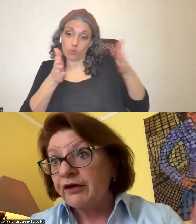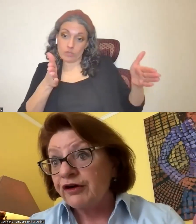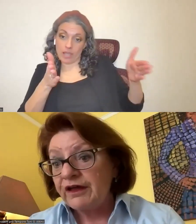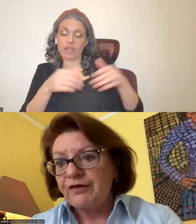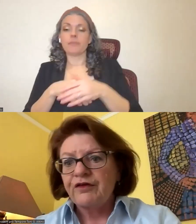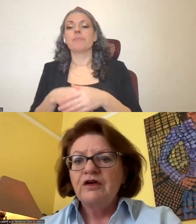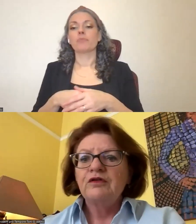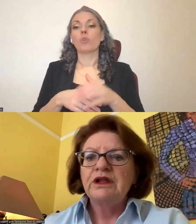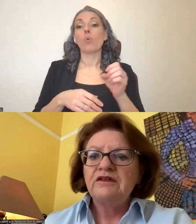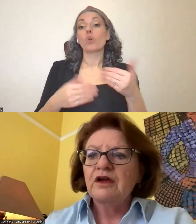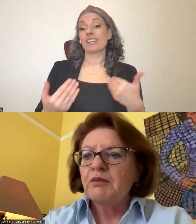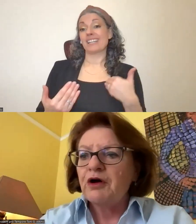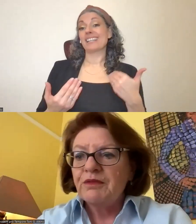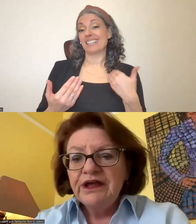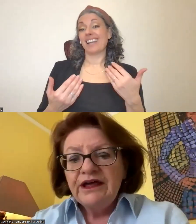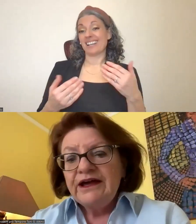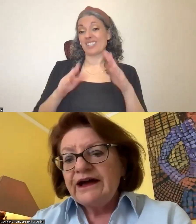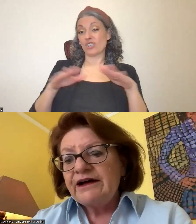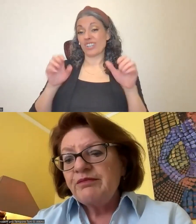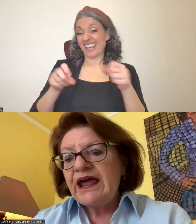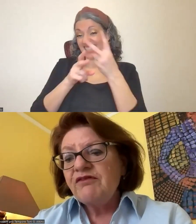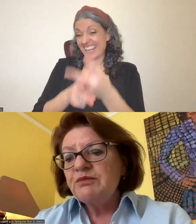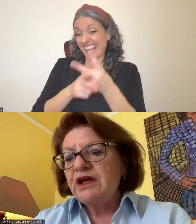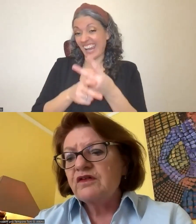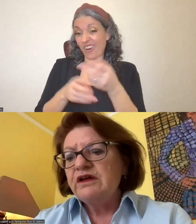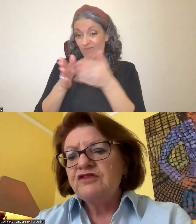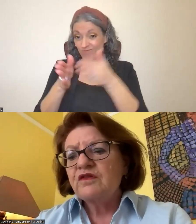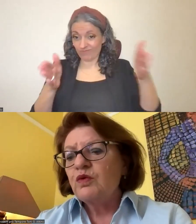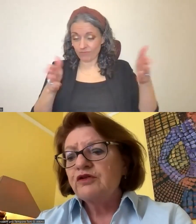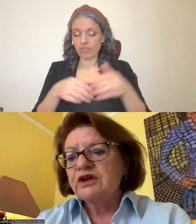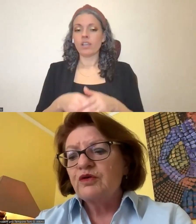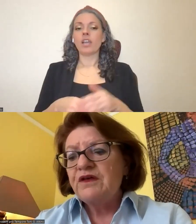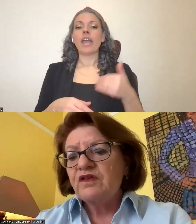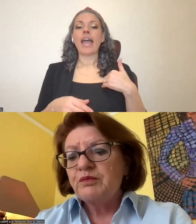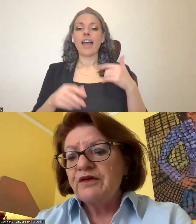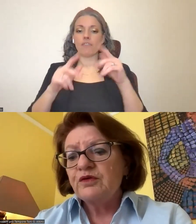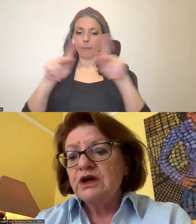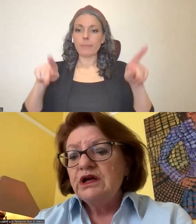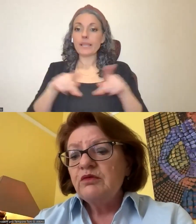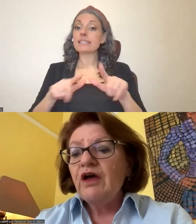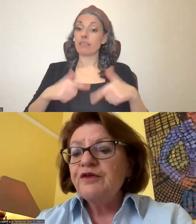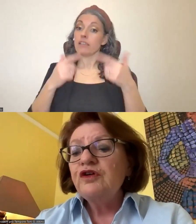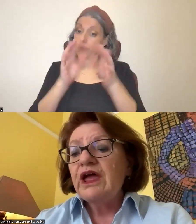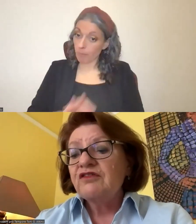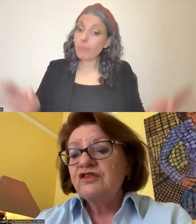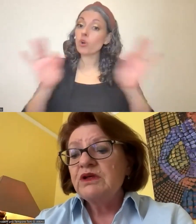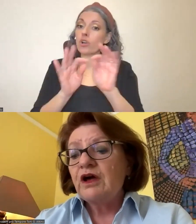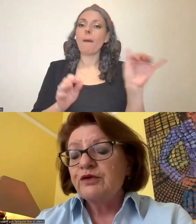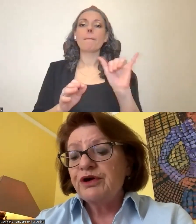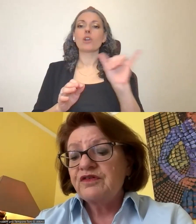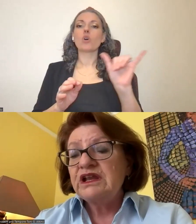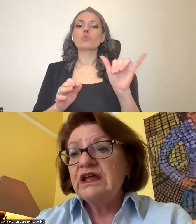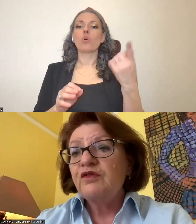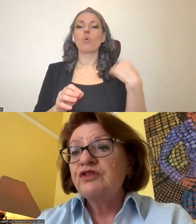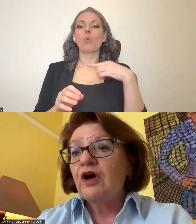our younger kids who need to come home. But having a place to live is just one critical piece of the puzzle. We also took action to meet